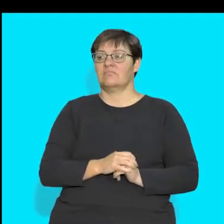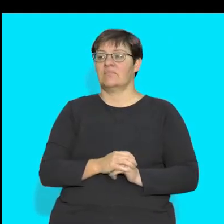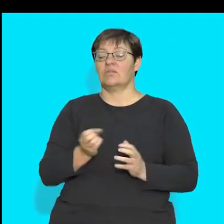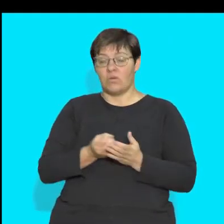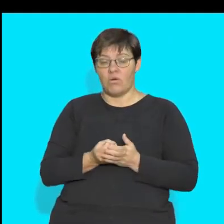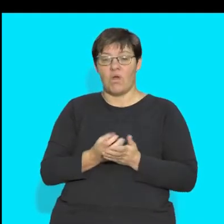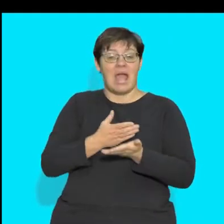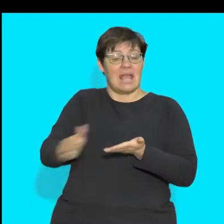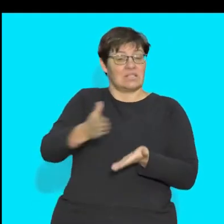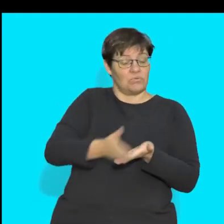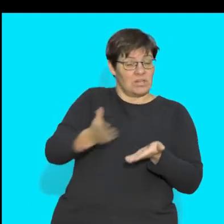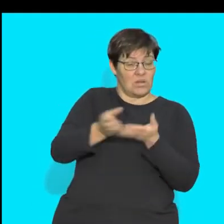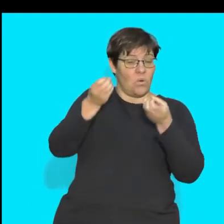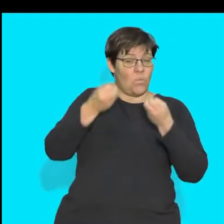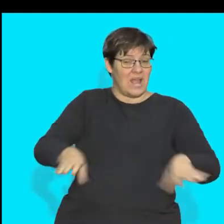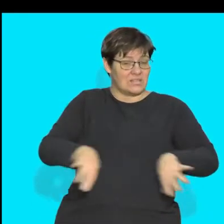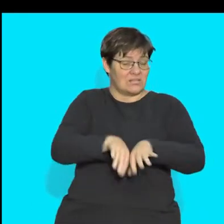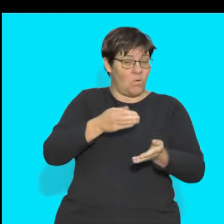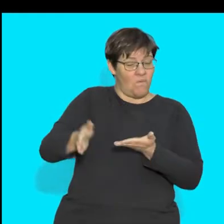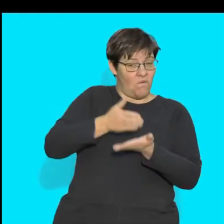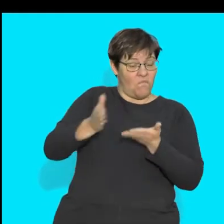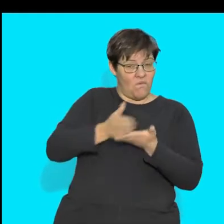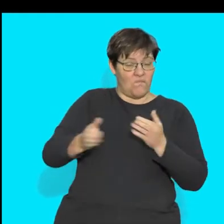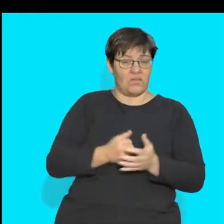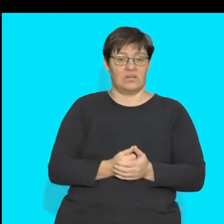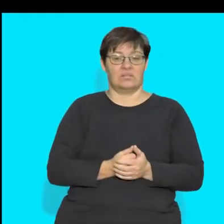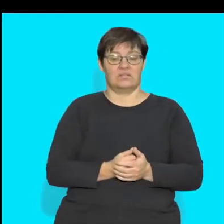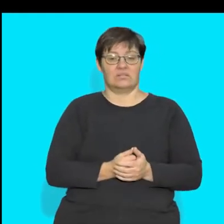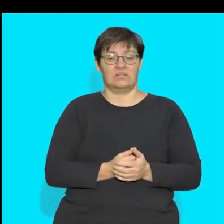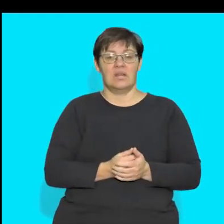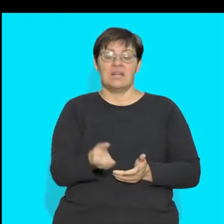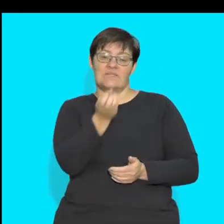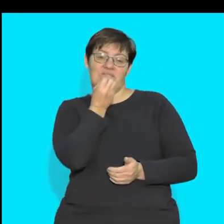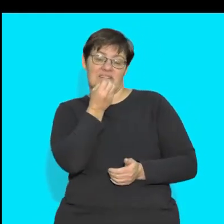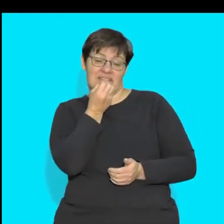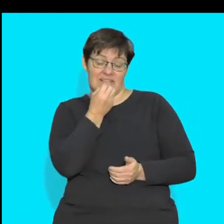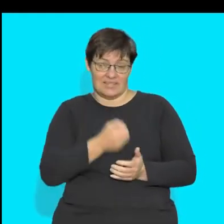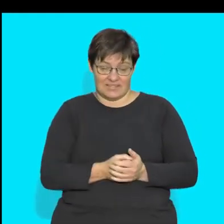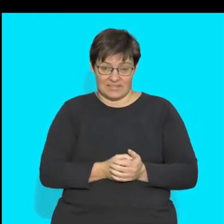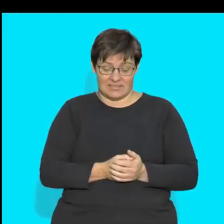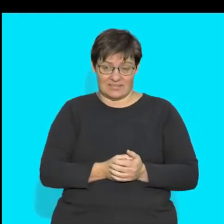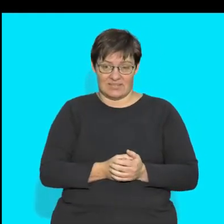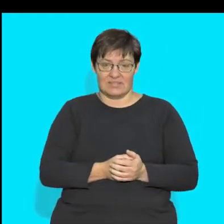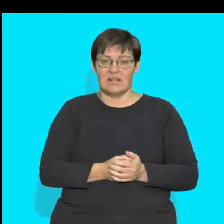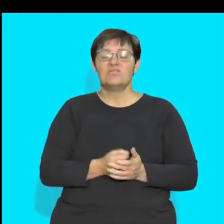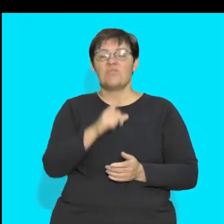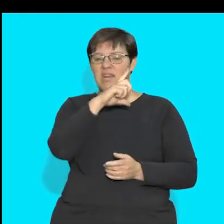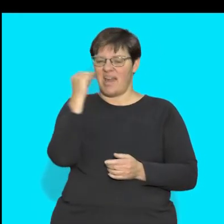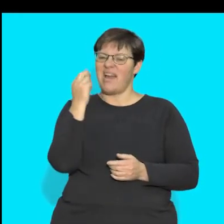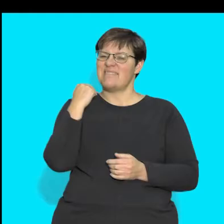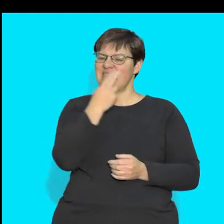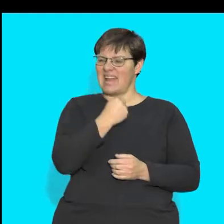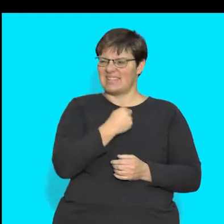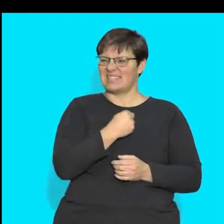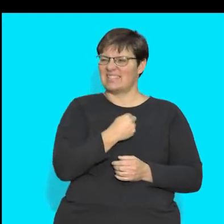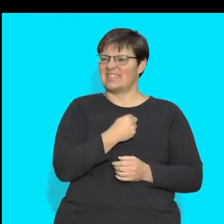to excrete, get rid of wastes, and to feed. So it's a nice little